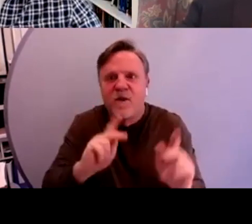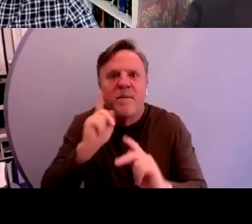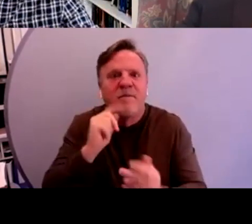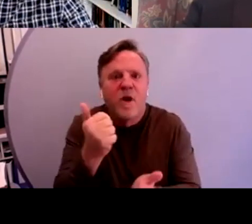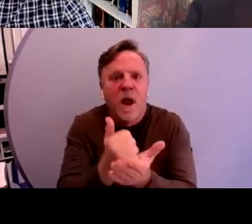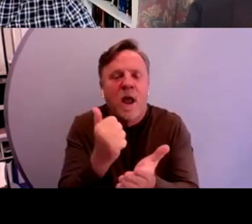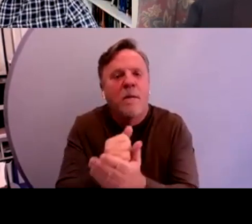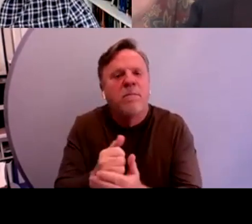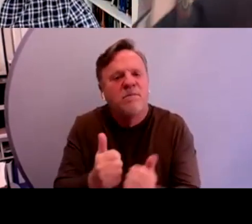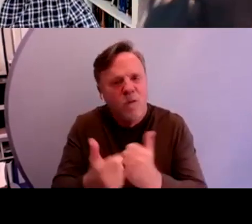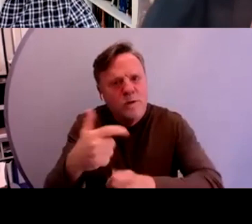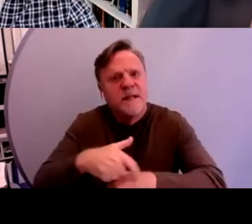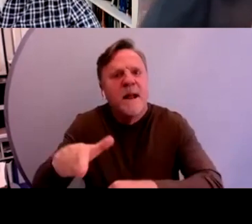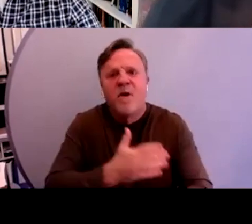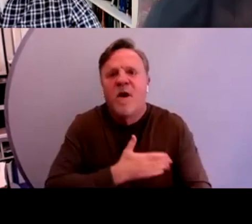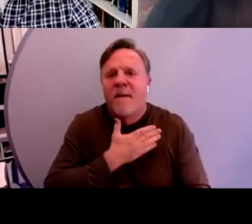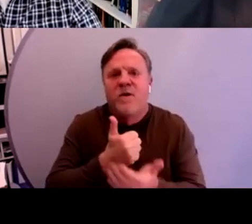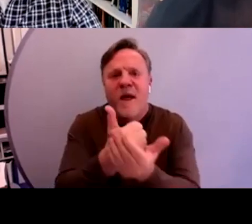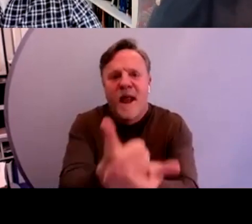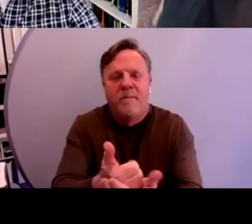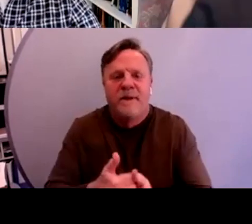they'll be glad to help you.